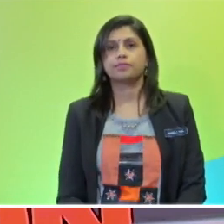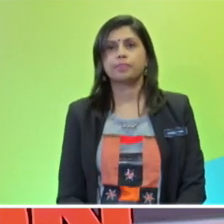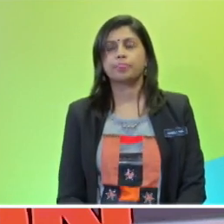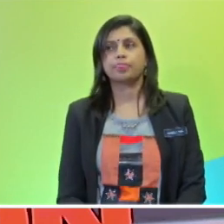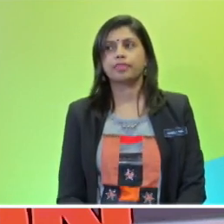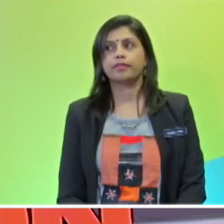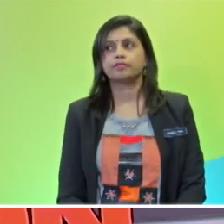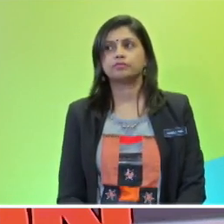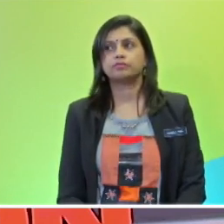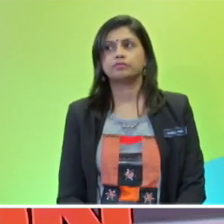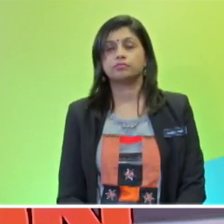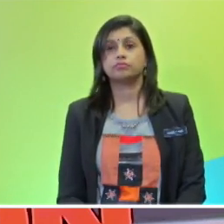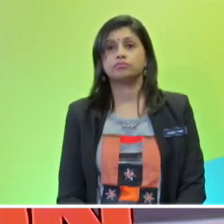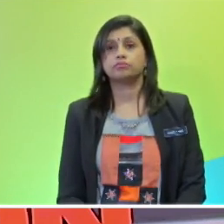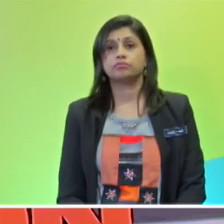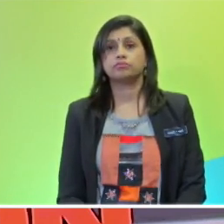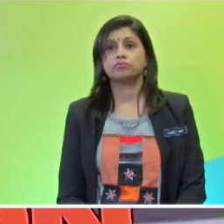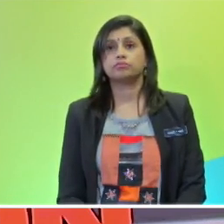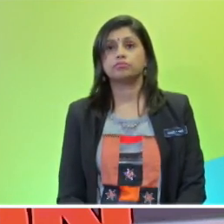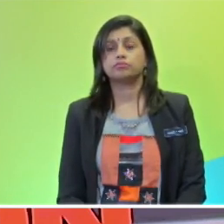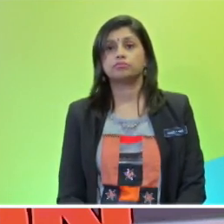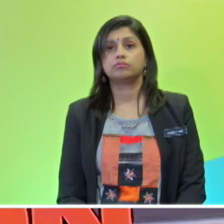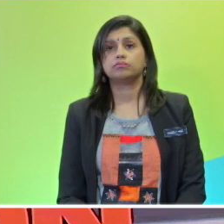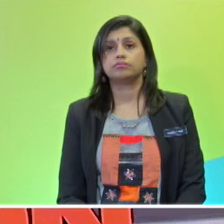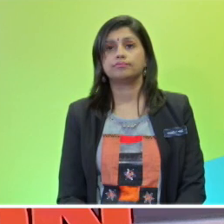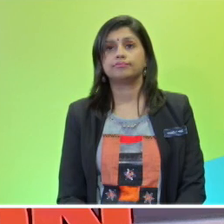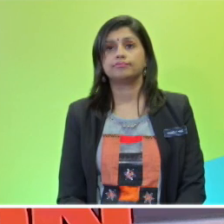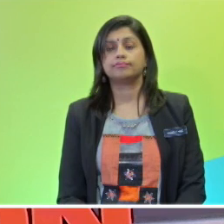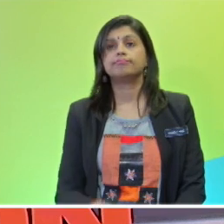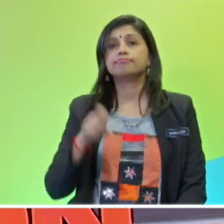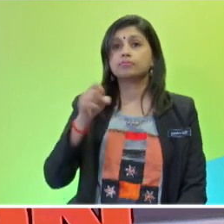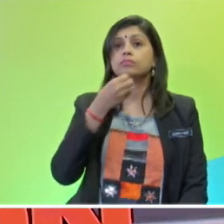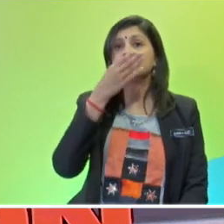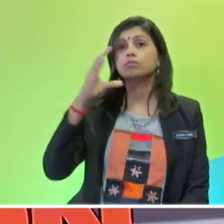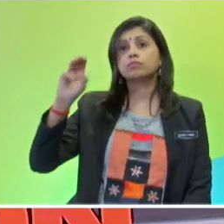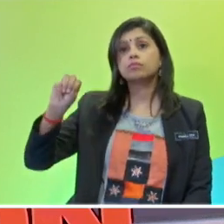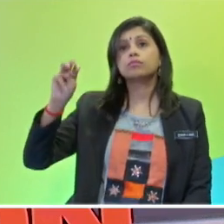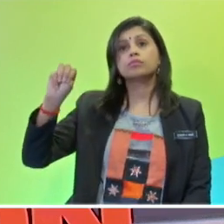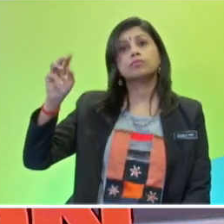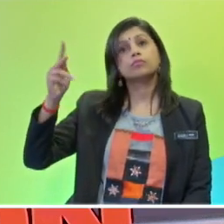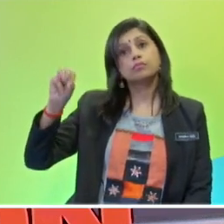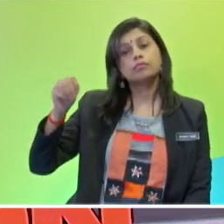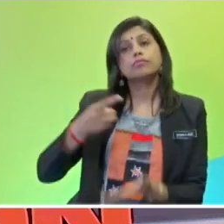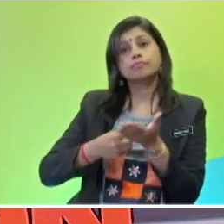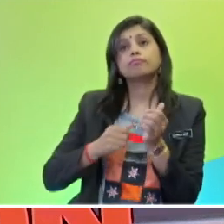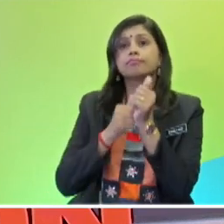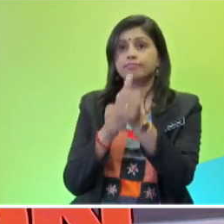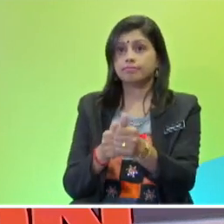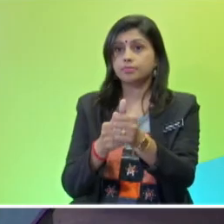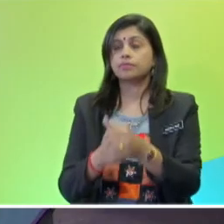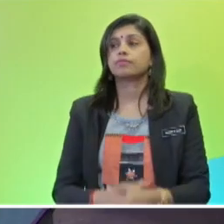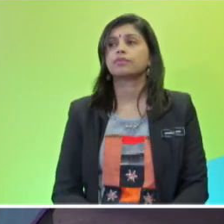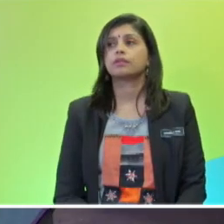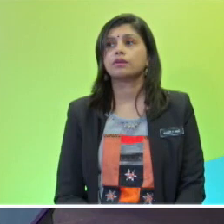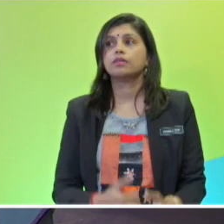form. 5 over 8 centimeter. Okay. Okay, you must tell the unit together. Now we look example. Proper fraction with